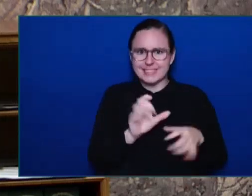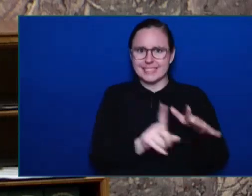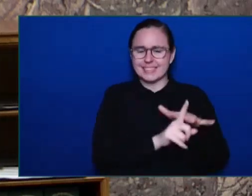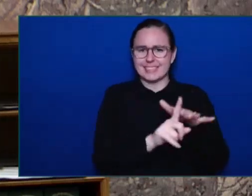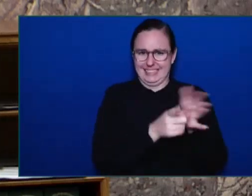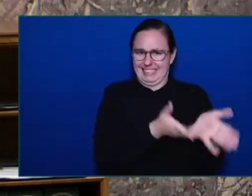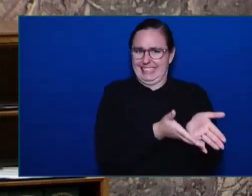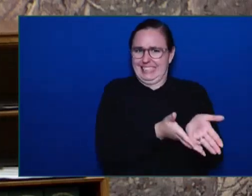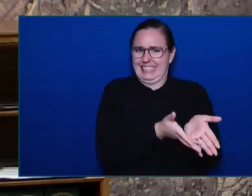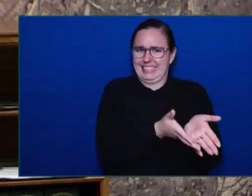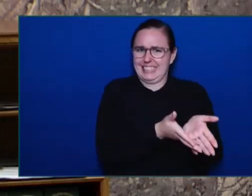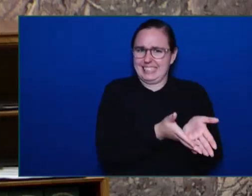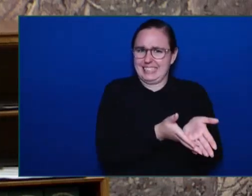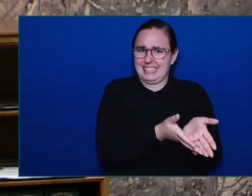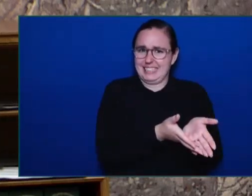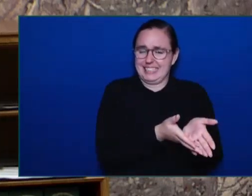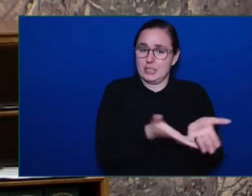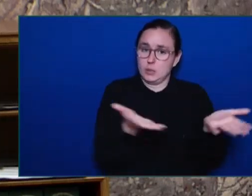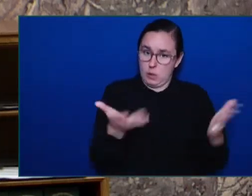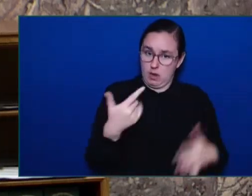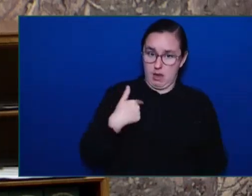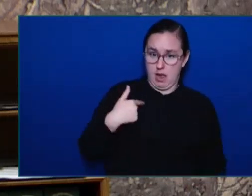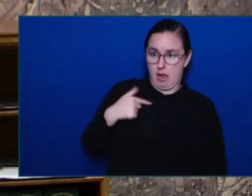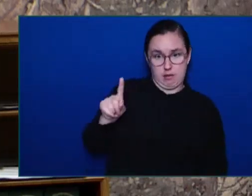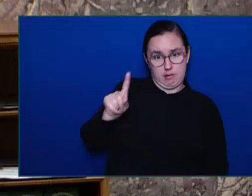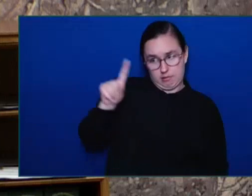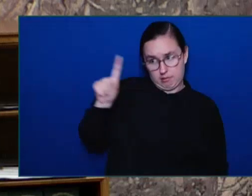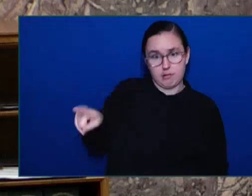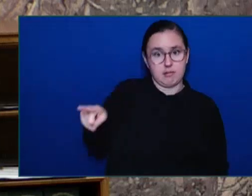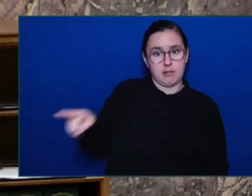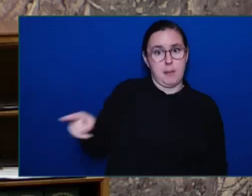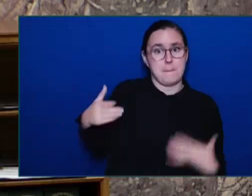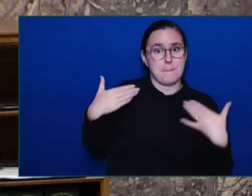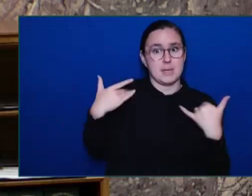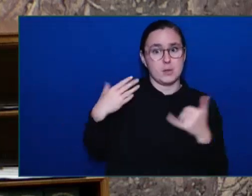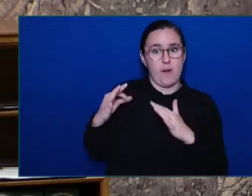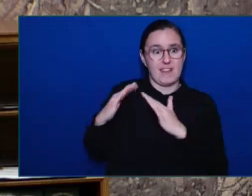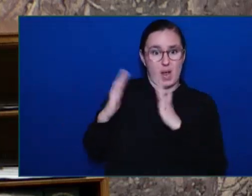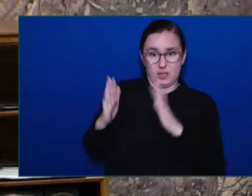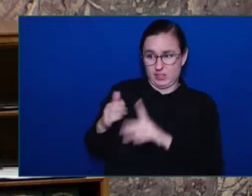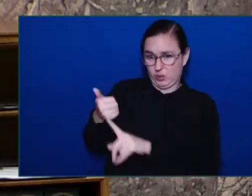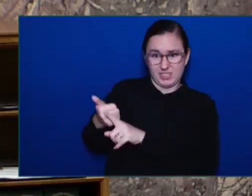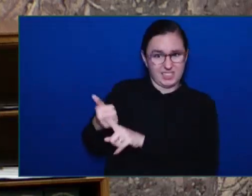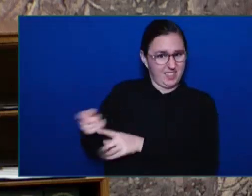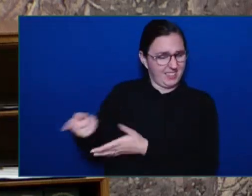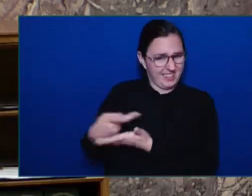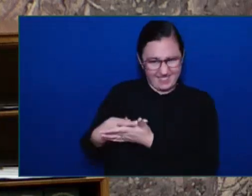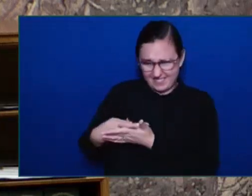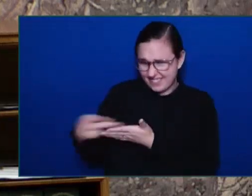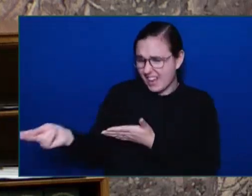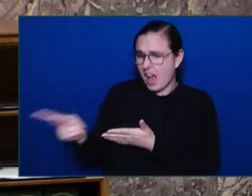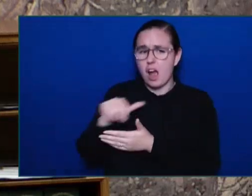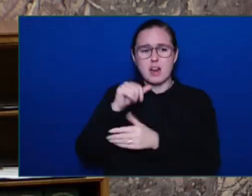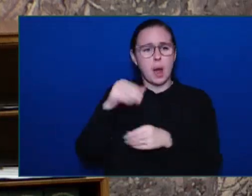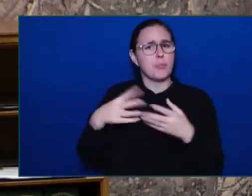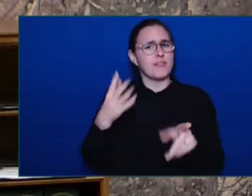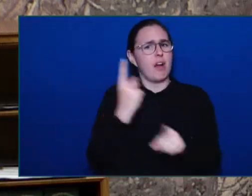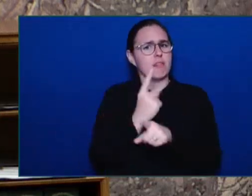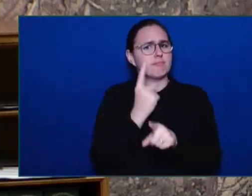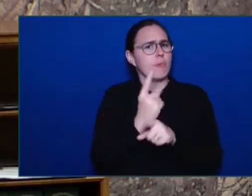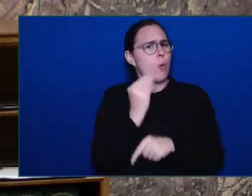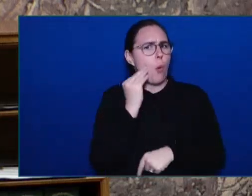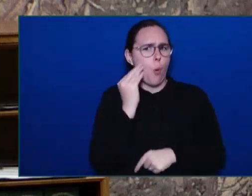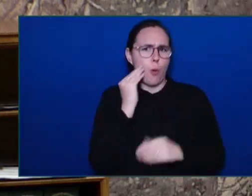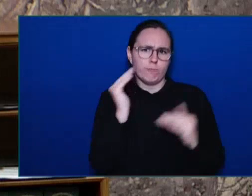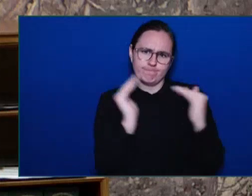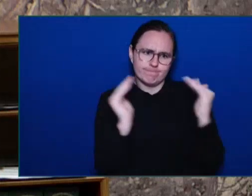to ensure that the housing is there when it's needed for those in the downtown east side, where is the next neighborhood or park